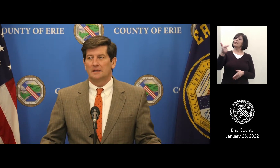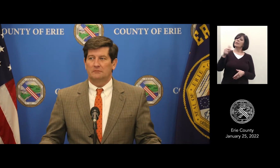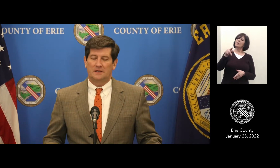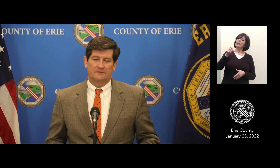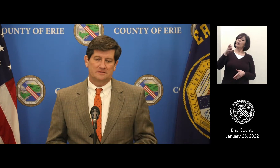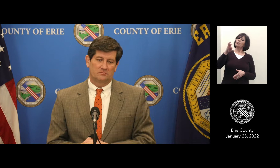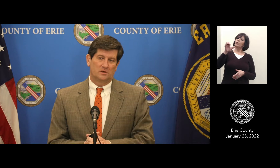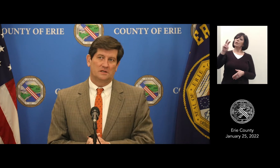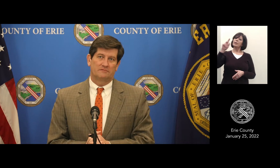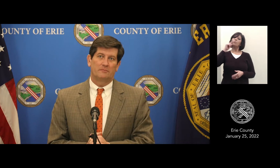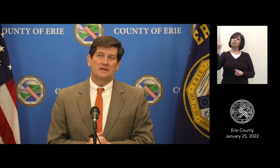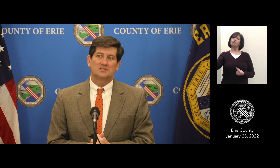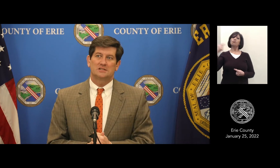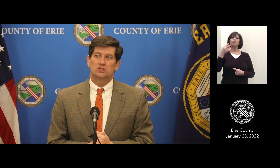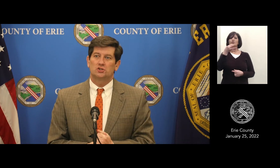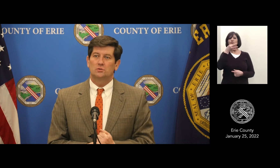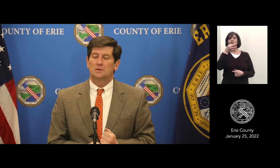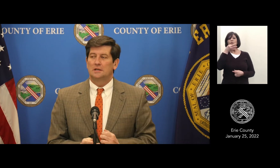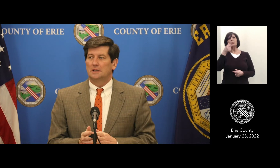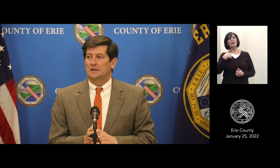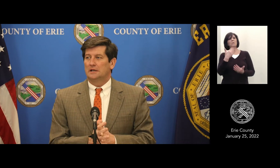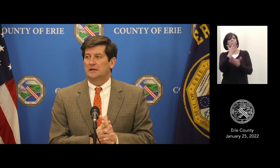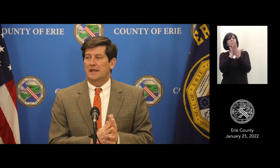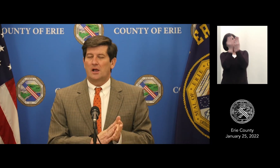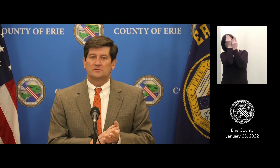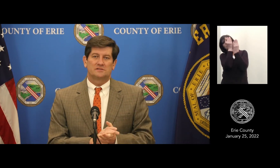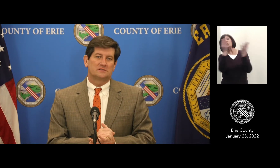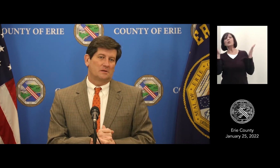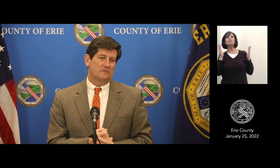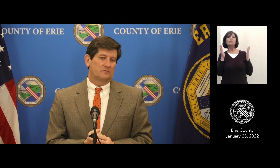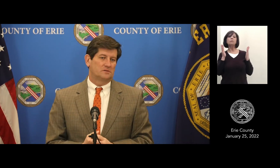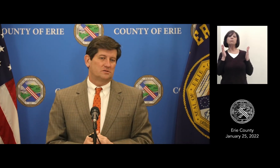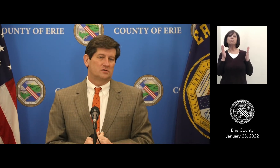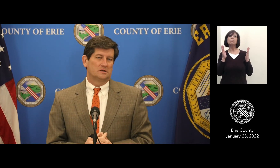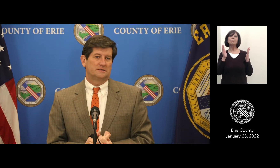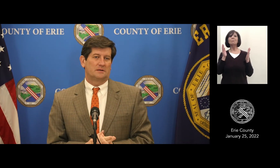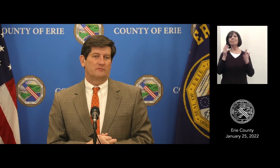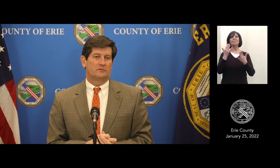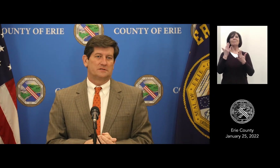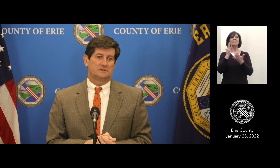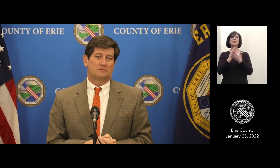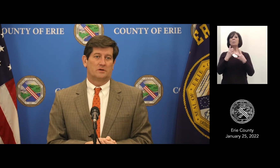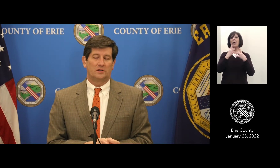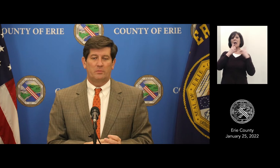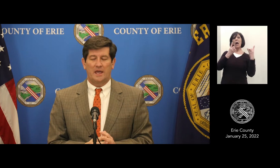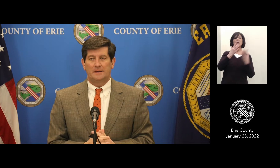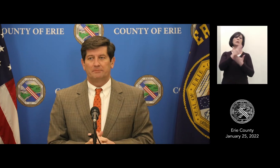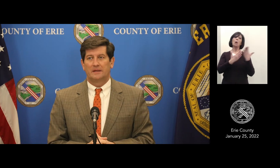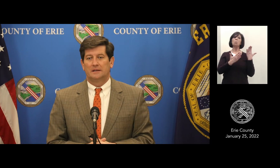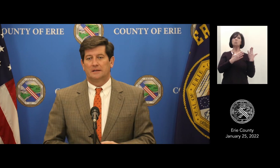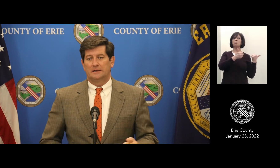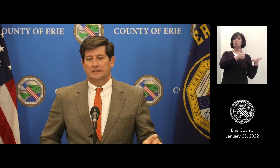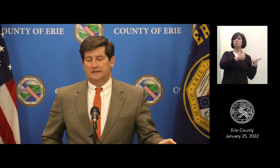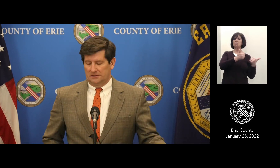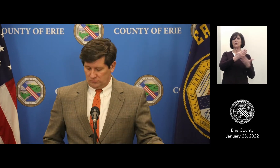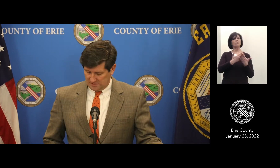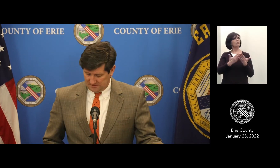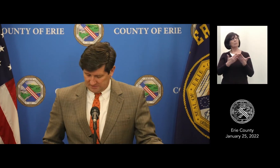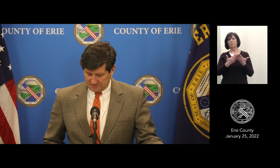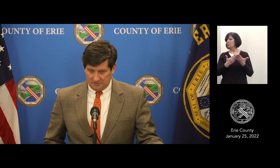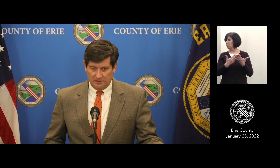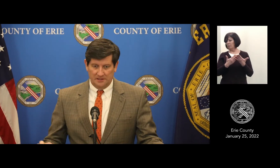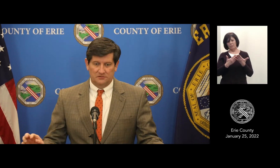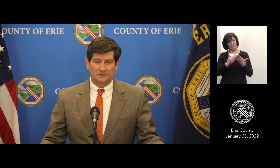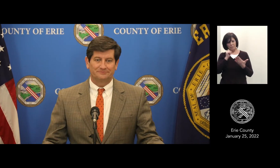time. We have some information to announce, some of it which is good, some of it which is really bad,